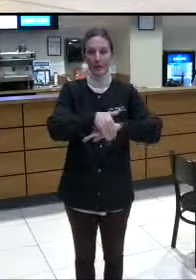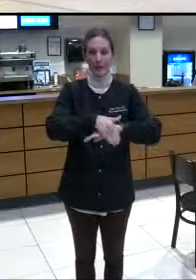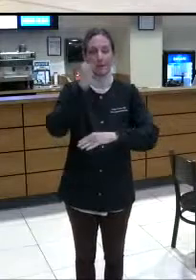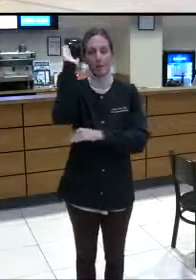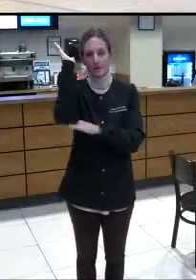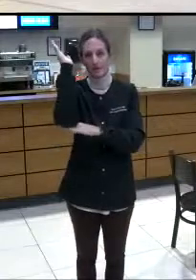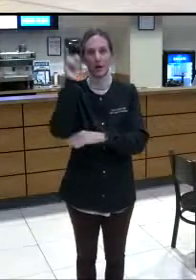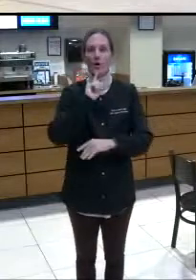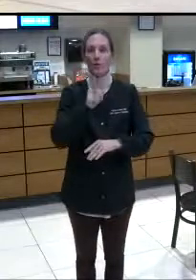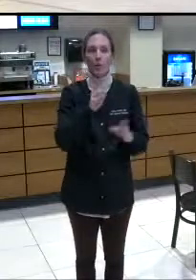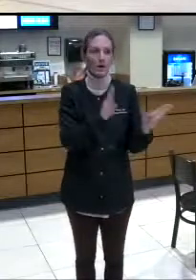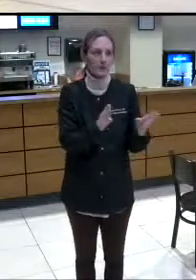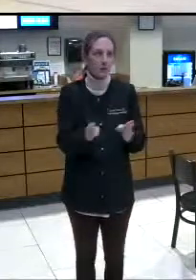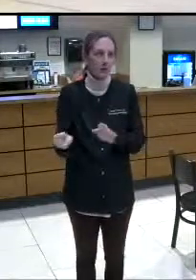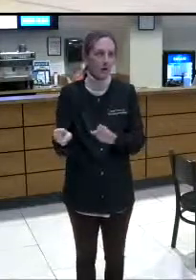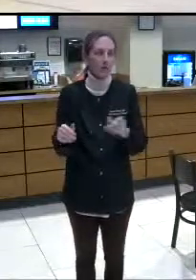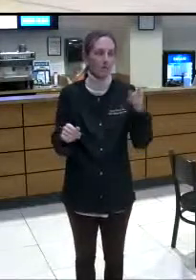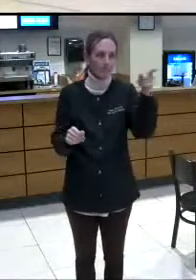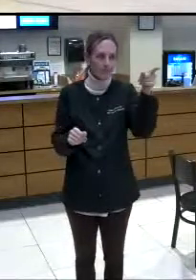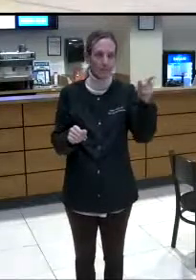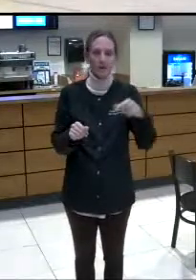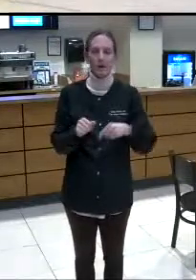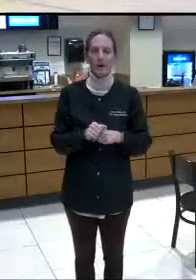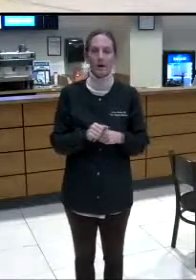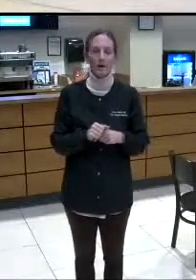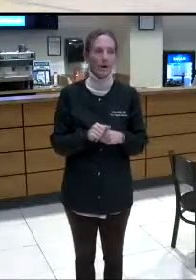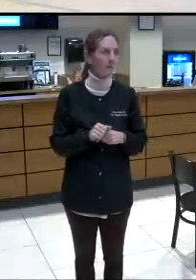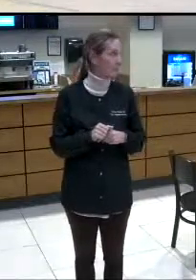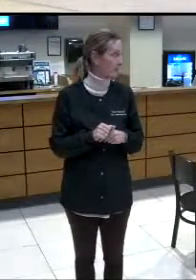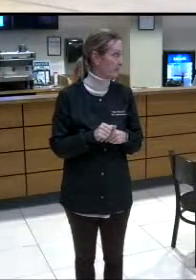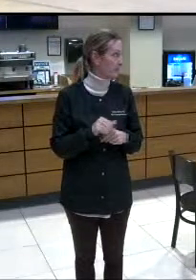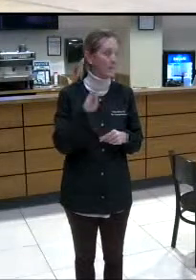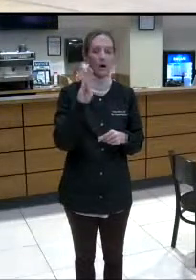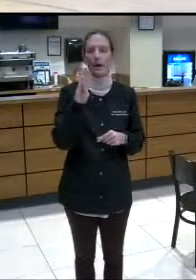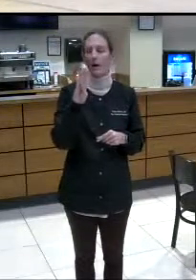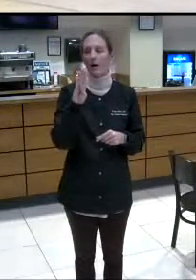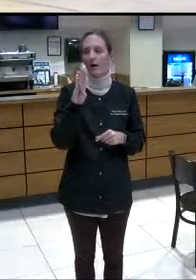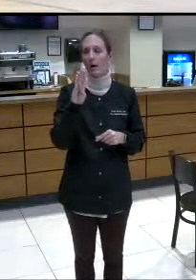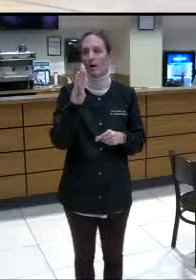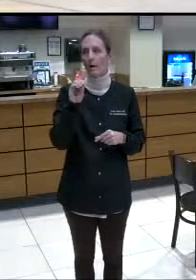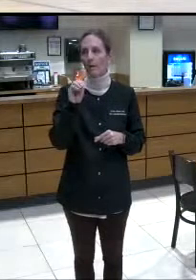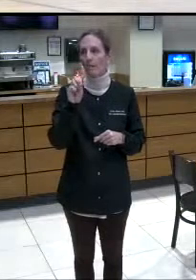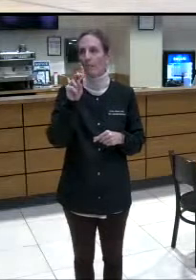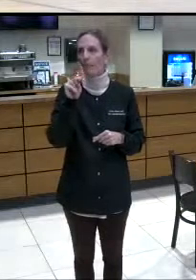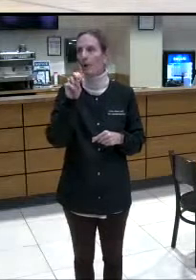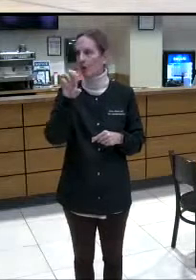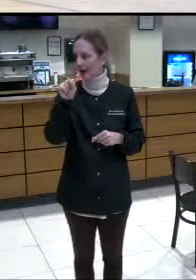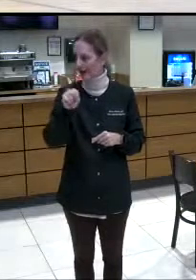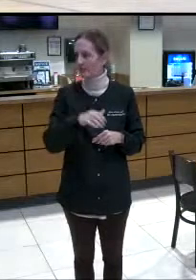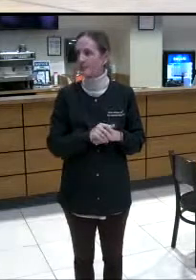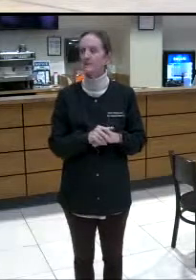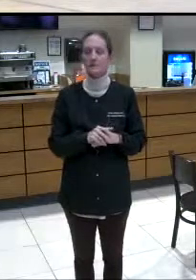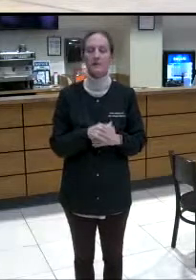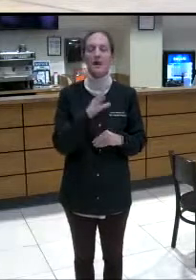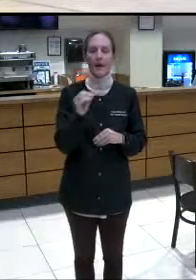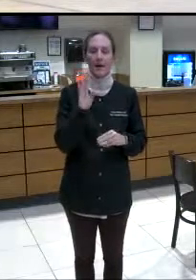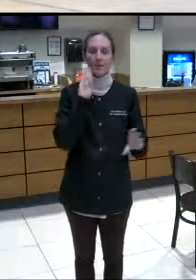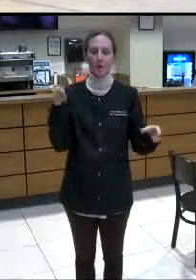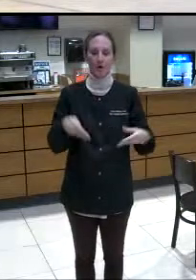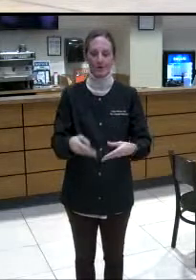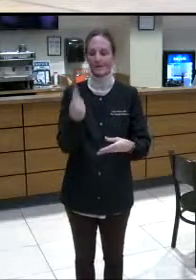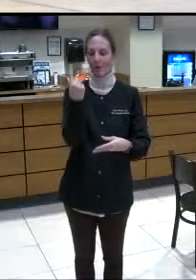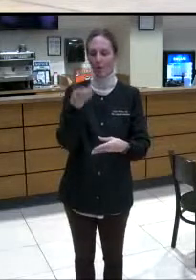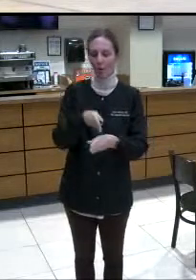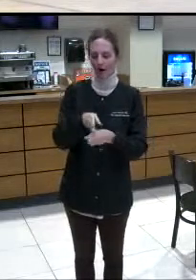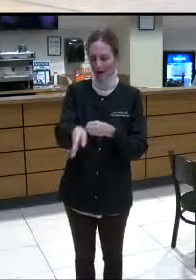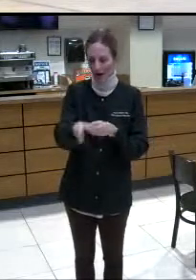kind of organized by Ms. Bonace with the purpose of focusing on one area in 2